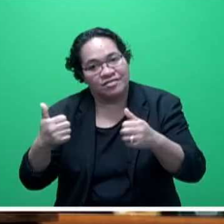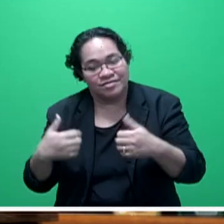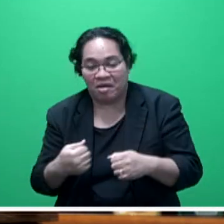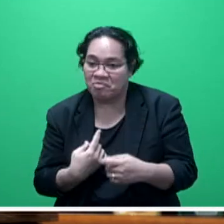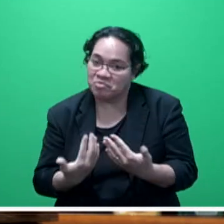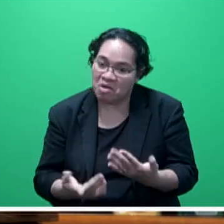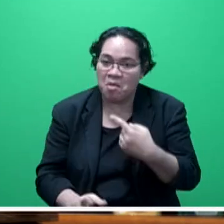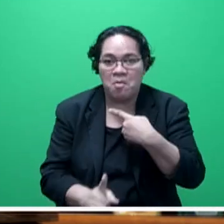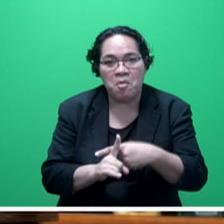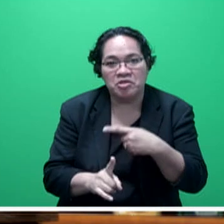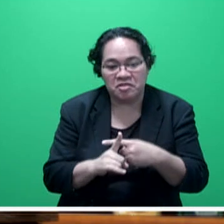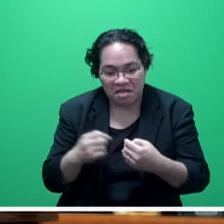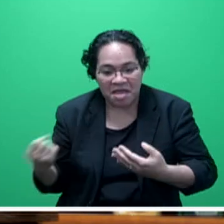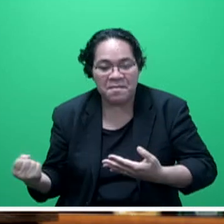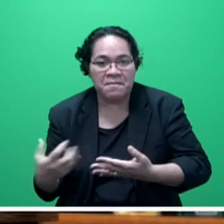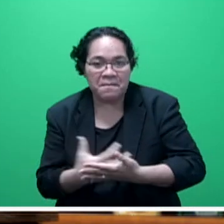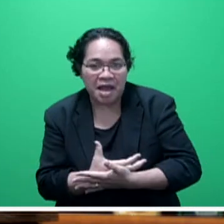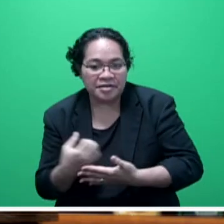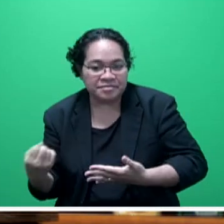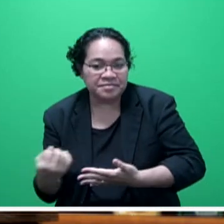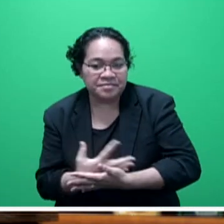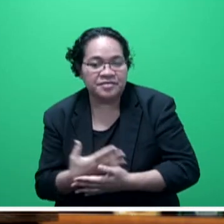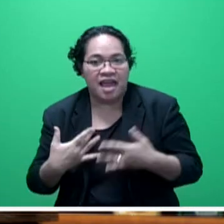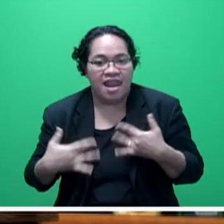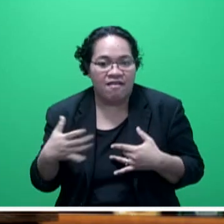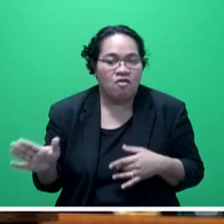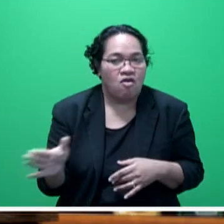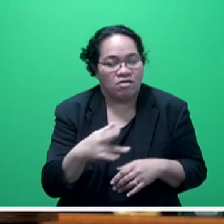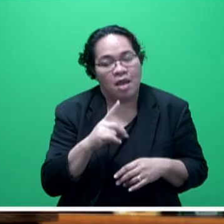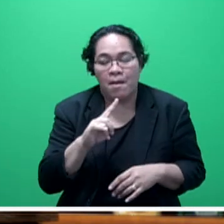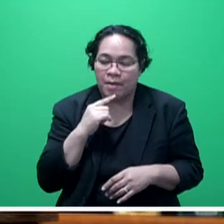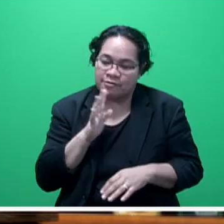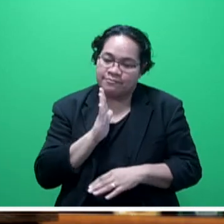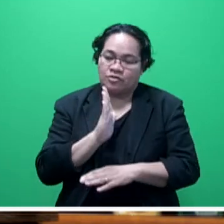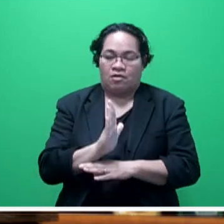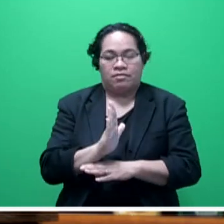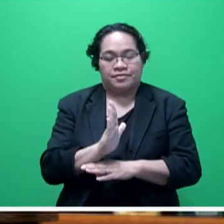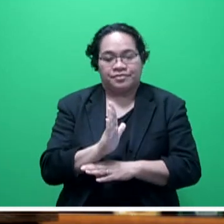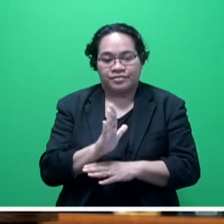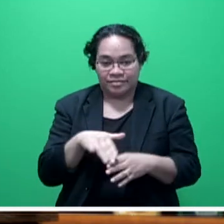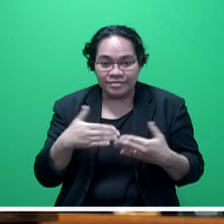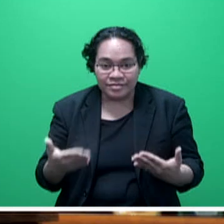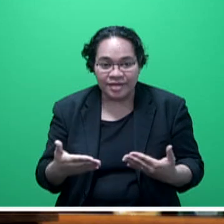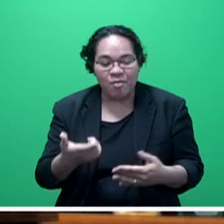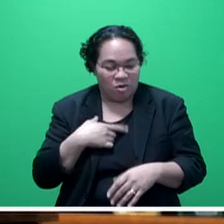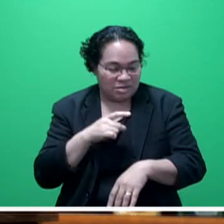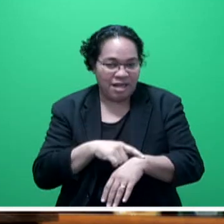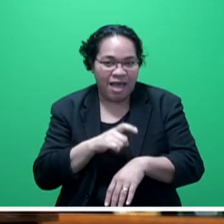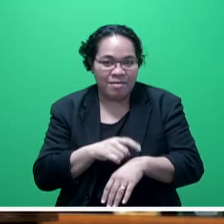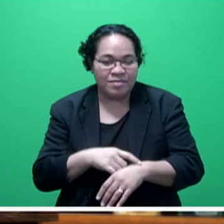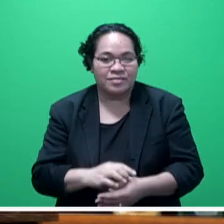positively impacted the life of all Fijians. But I will stop here due to time constraint.